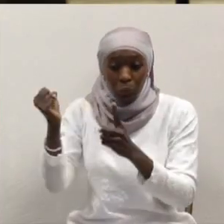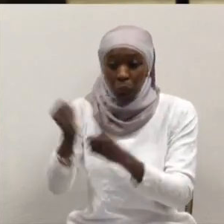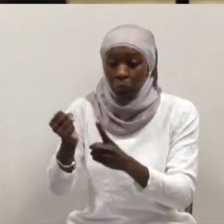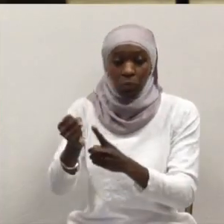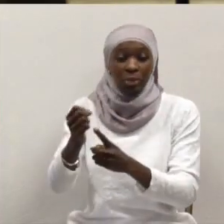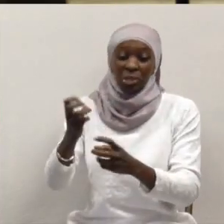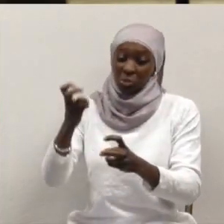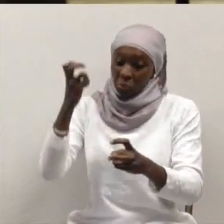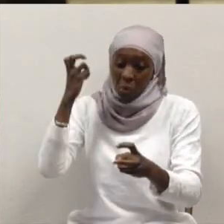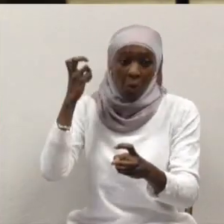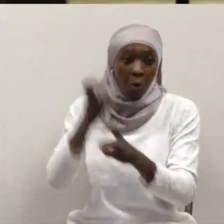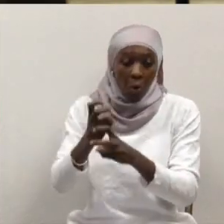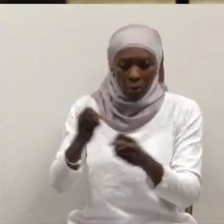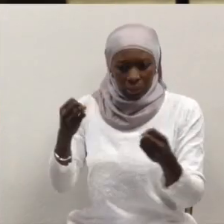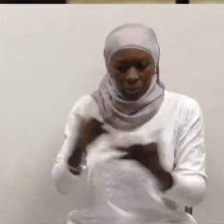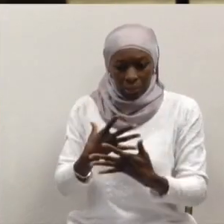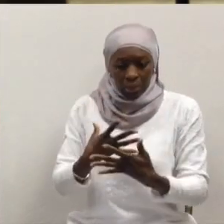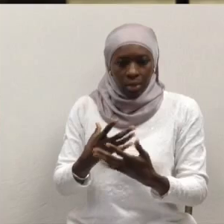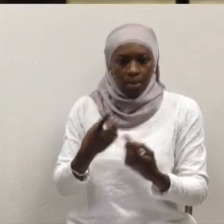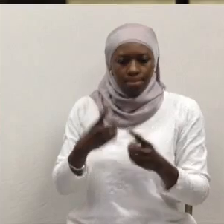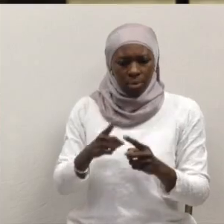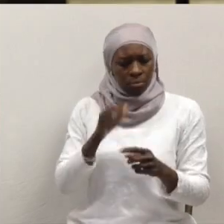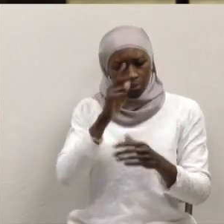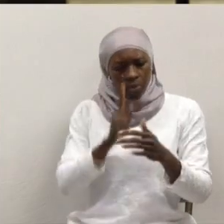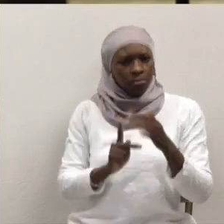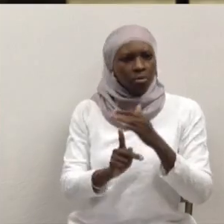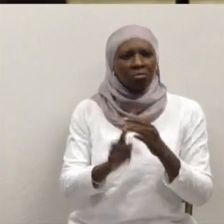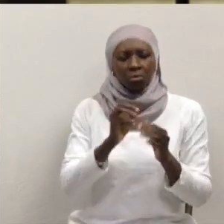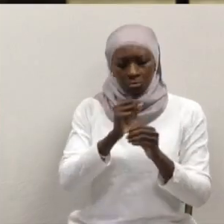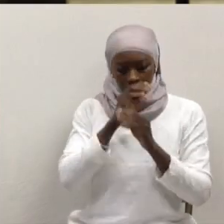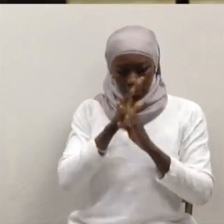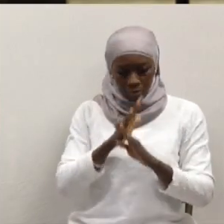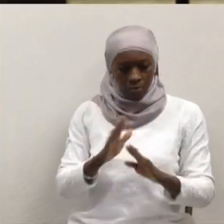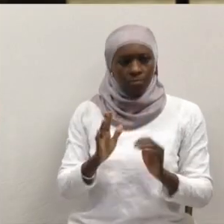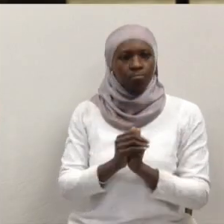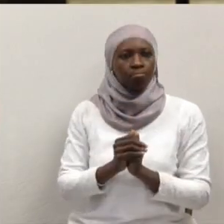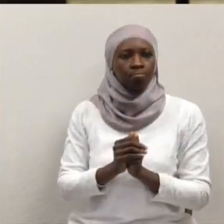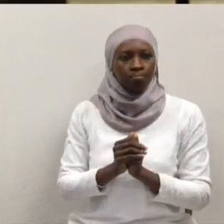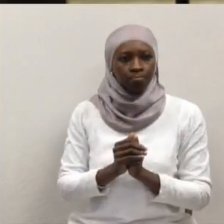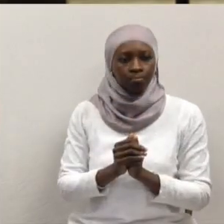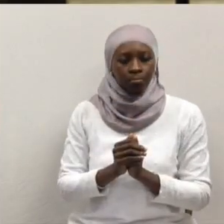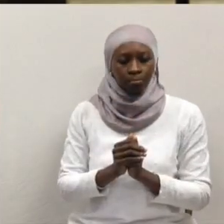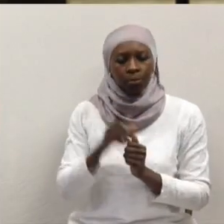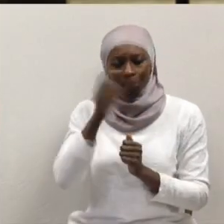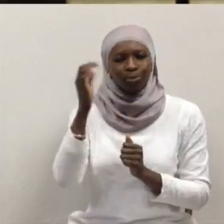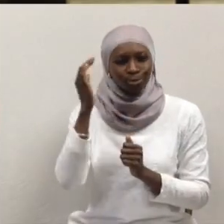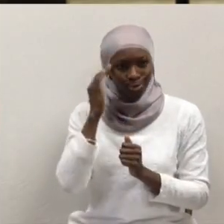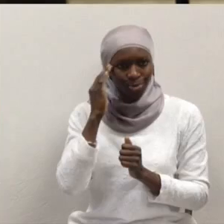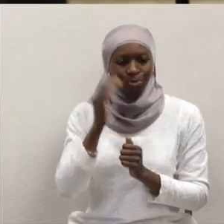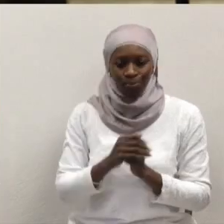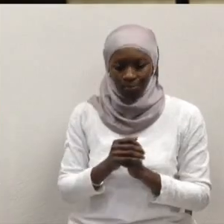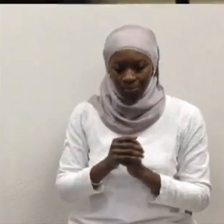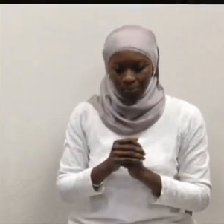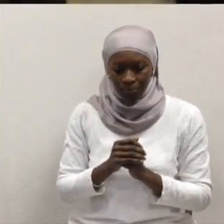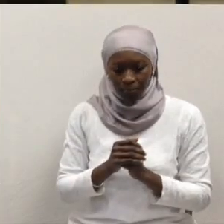the conditions, they said that if any pagan accepts Islam and goes to join the Prophet